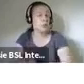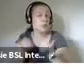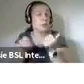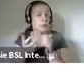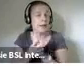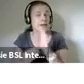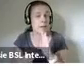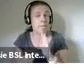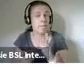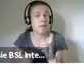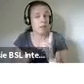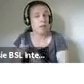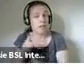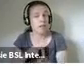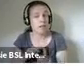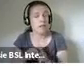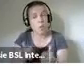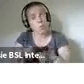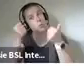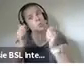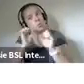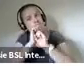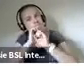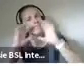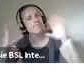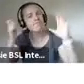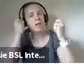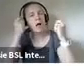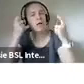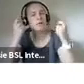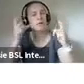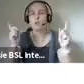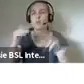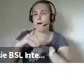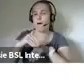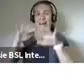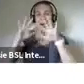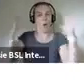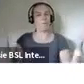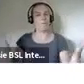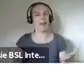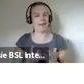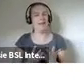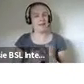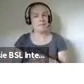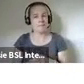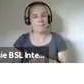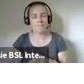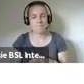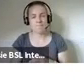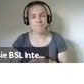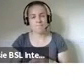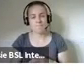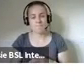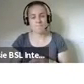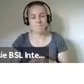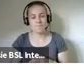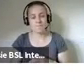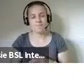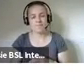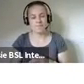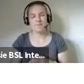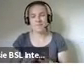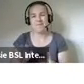of, gives us a good picture of what's happening globally and of countries where we want to scale up early